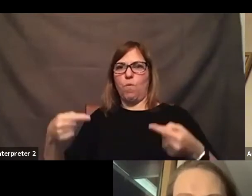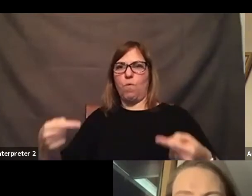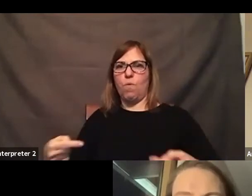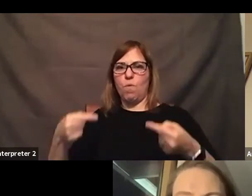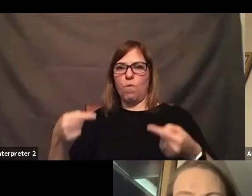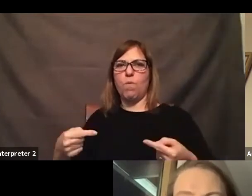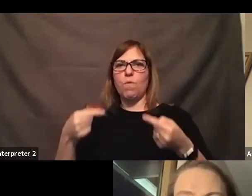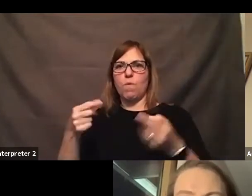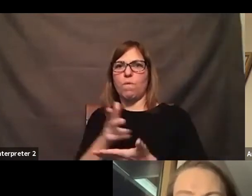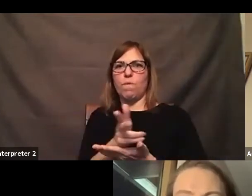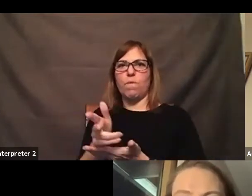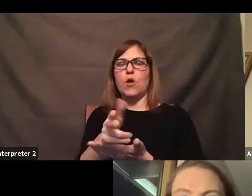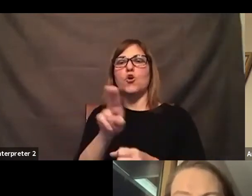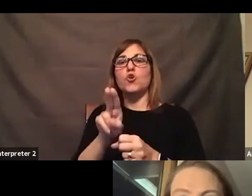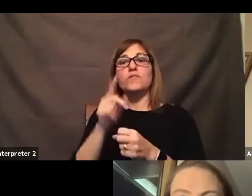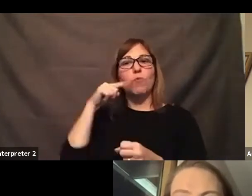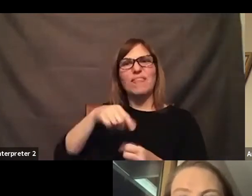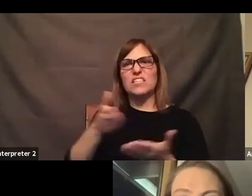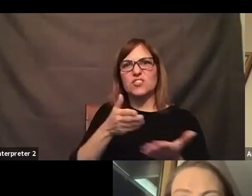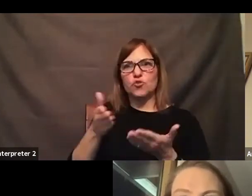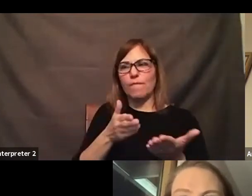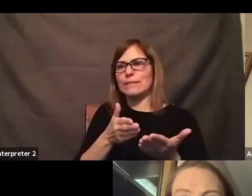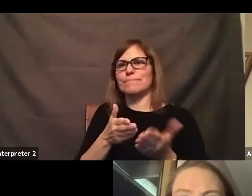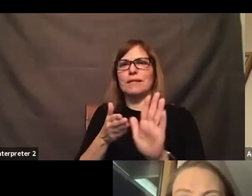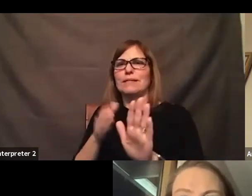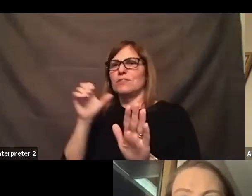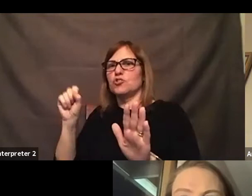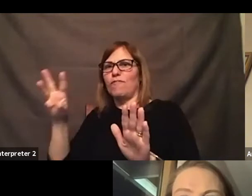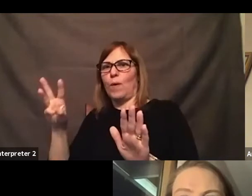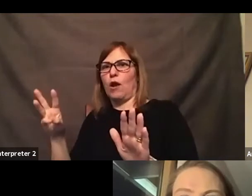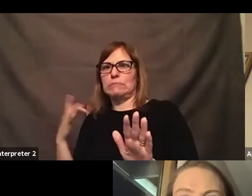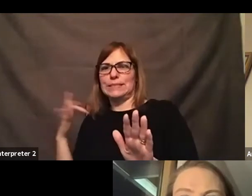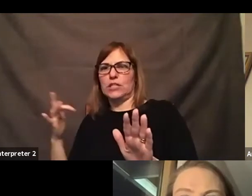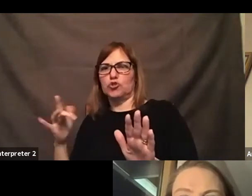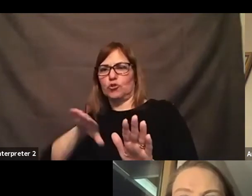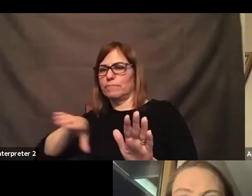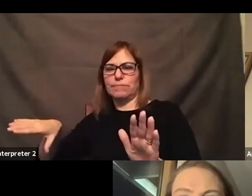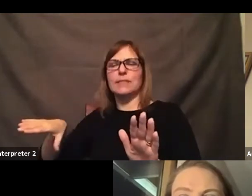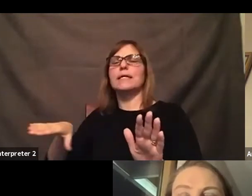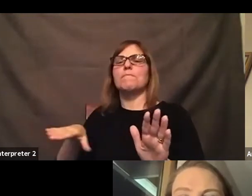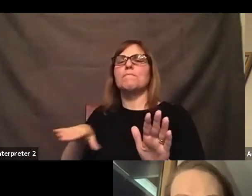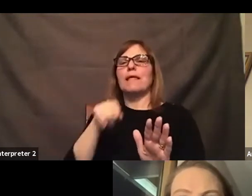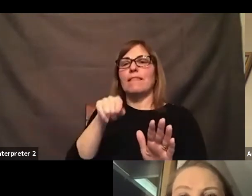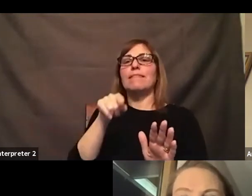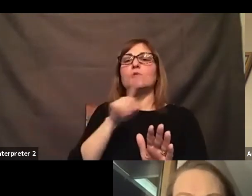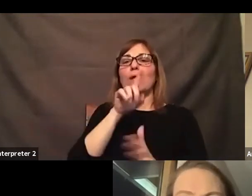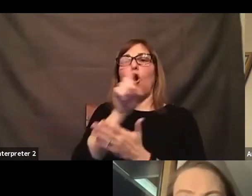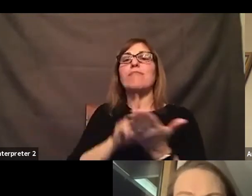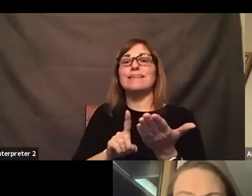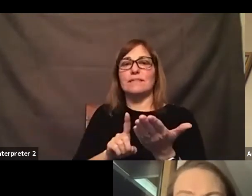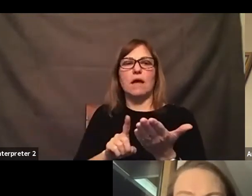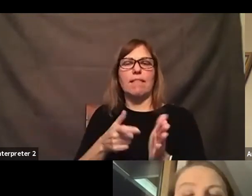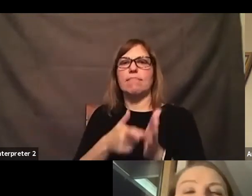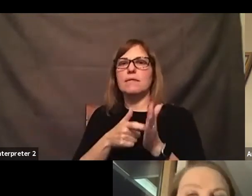this service, as opposed to the software and the sensors, these are typically designs that take years